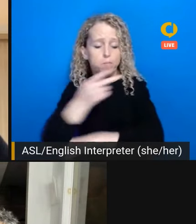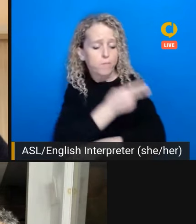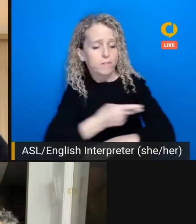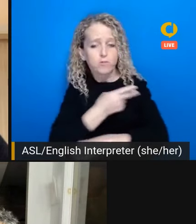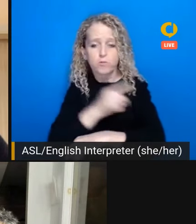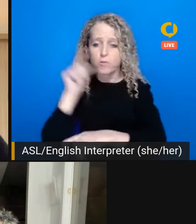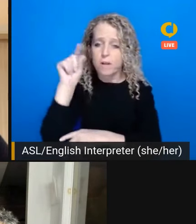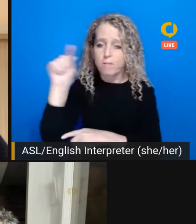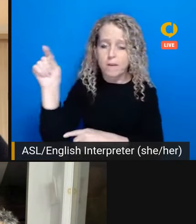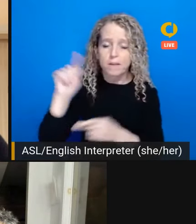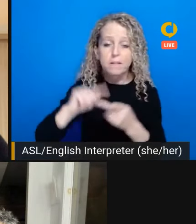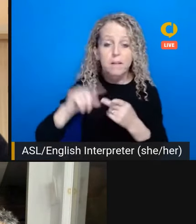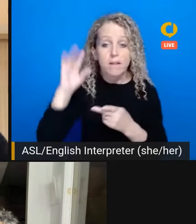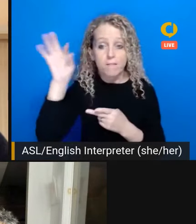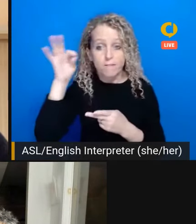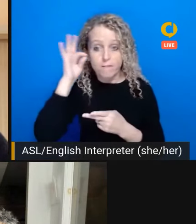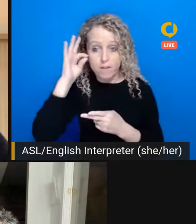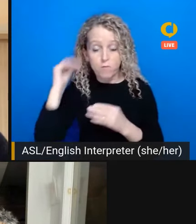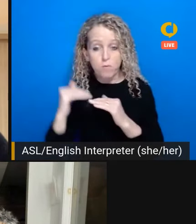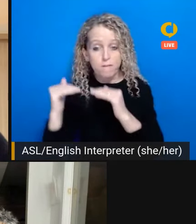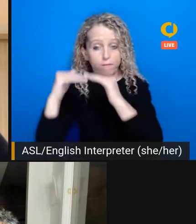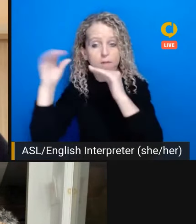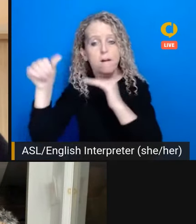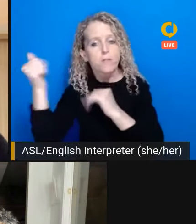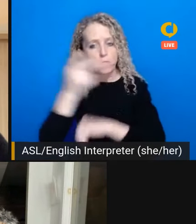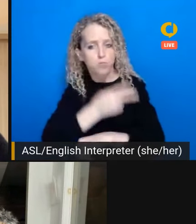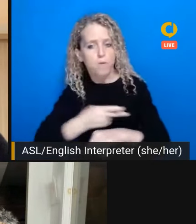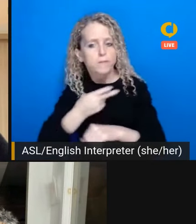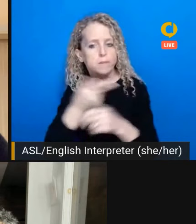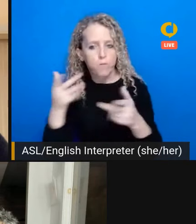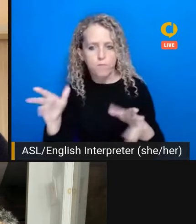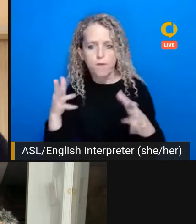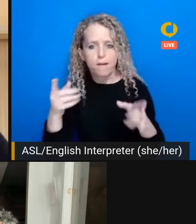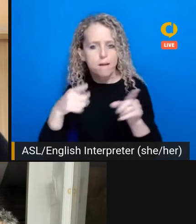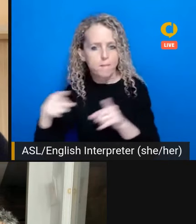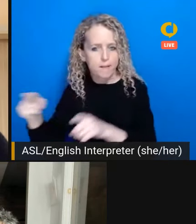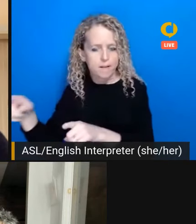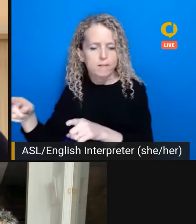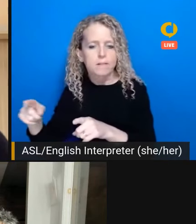other provinces, this is happening. We have to bring